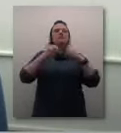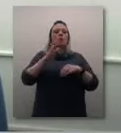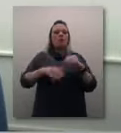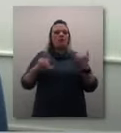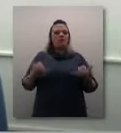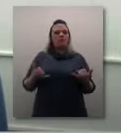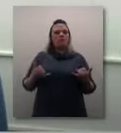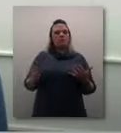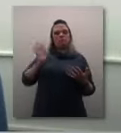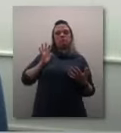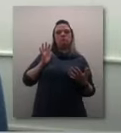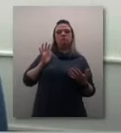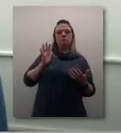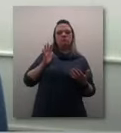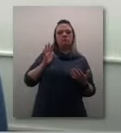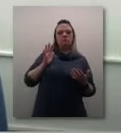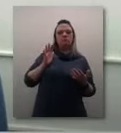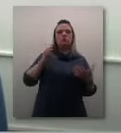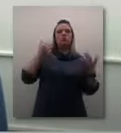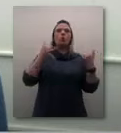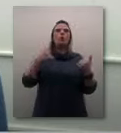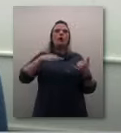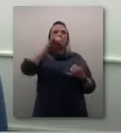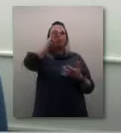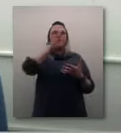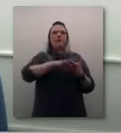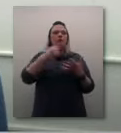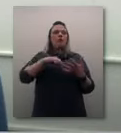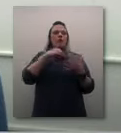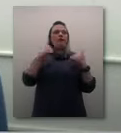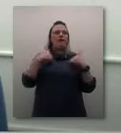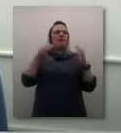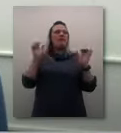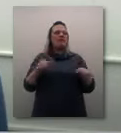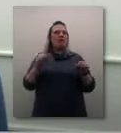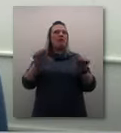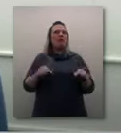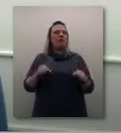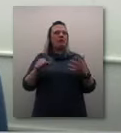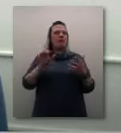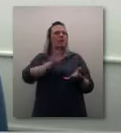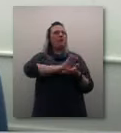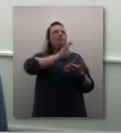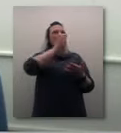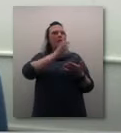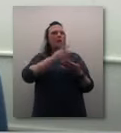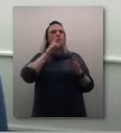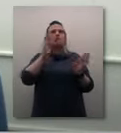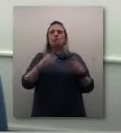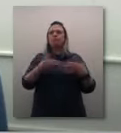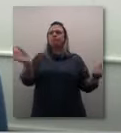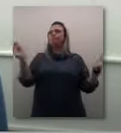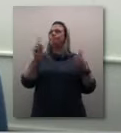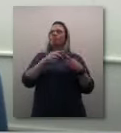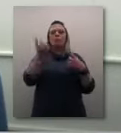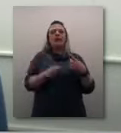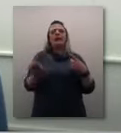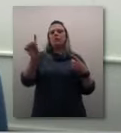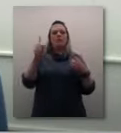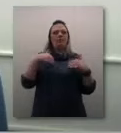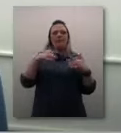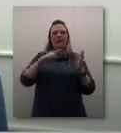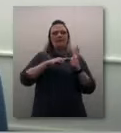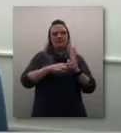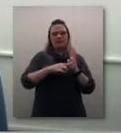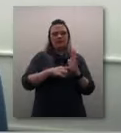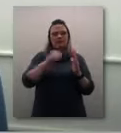we thought that now we believe that we have the capacity to open it up to anybody that's symptomatic. If that turns out